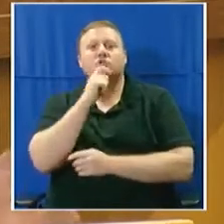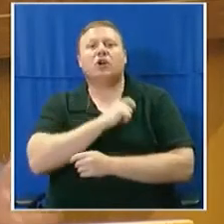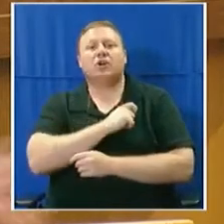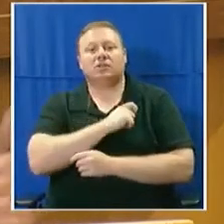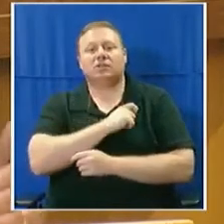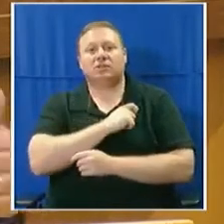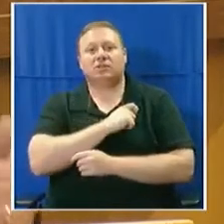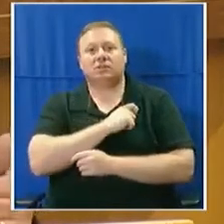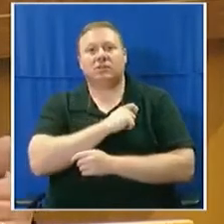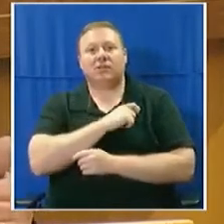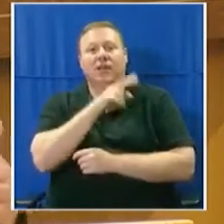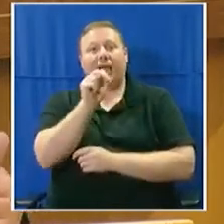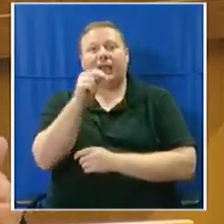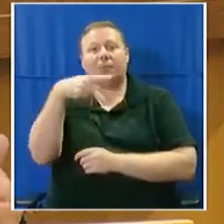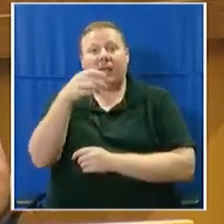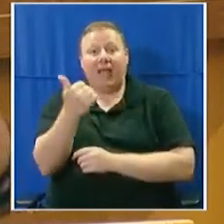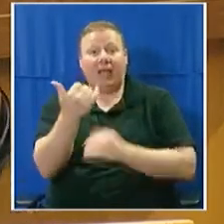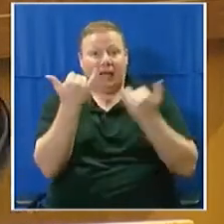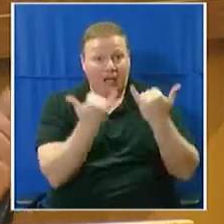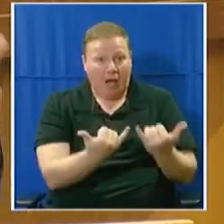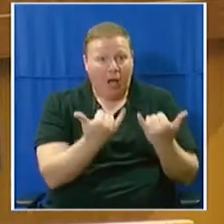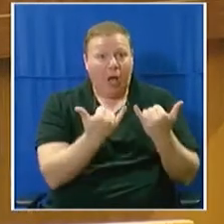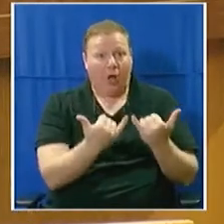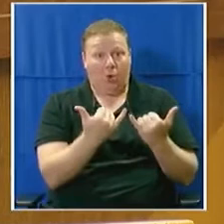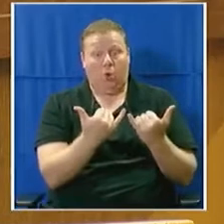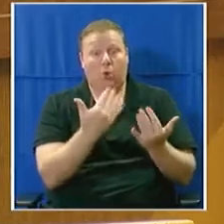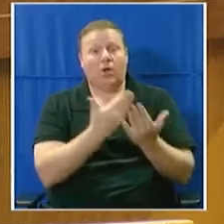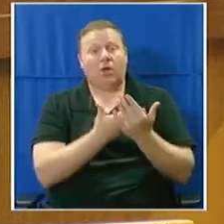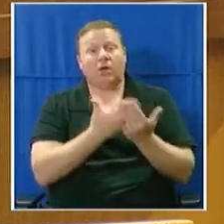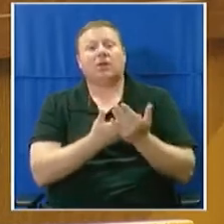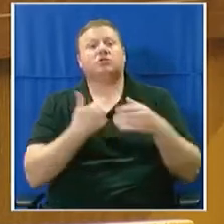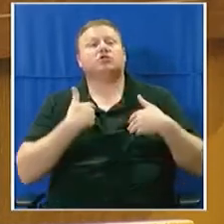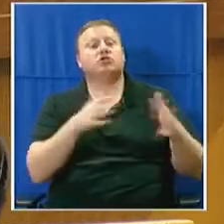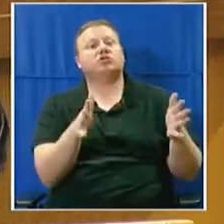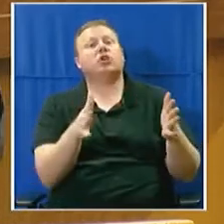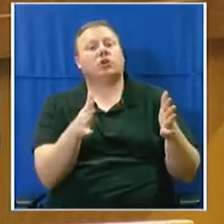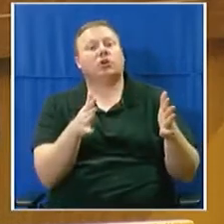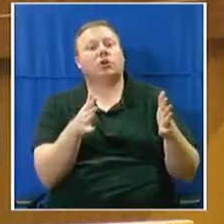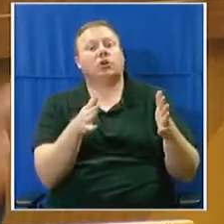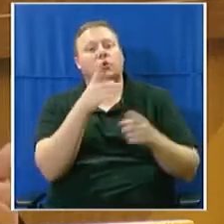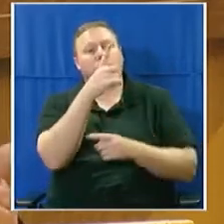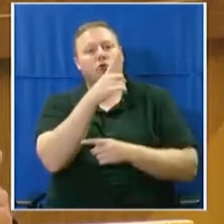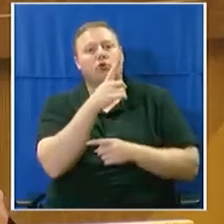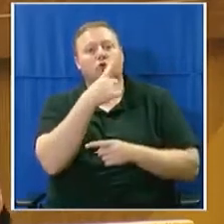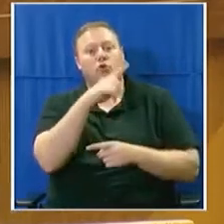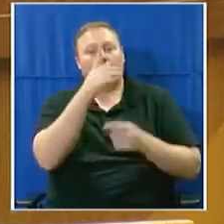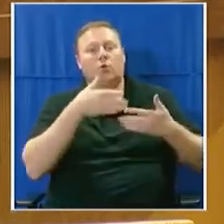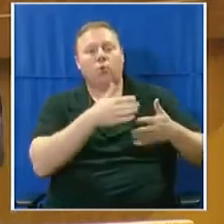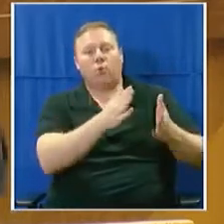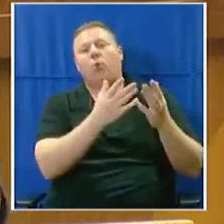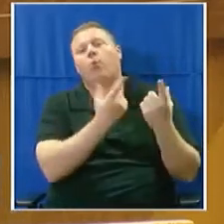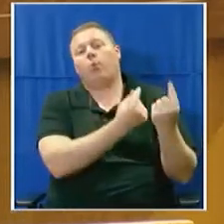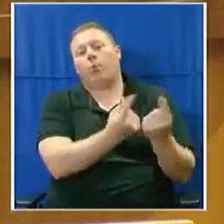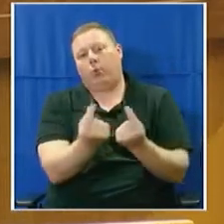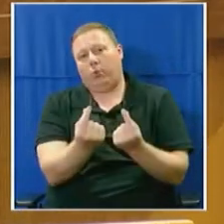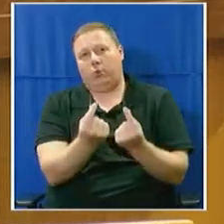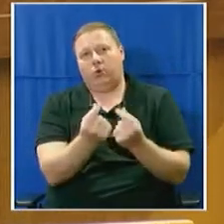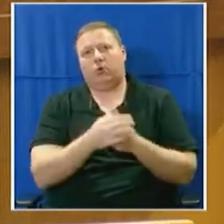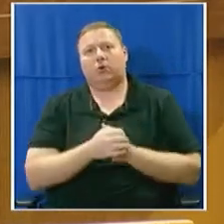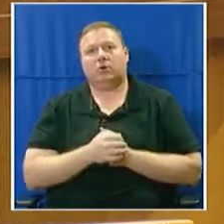crisis-ridden NPA will now be placed on a solid footing following the acceptance of this House of